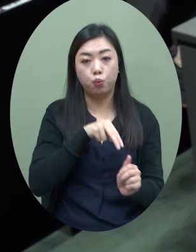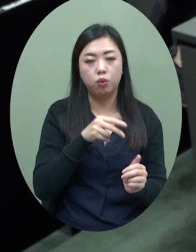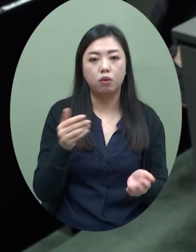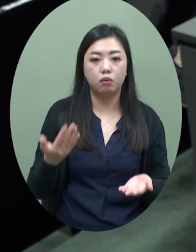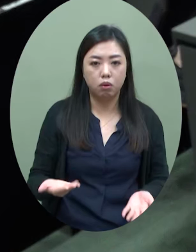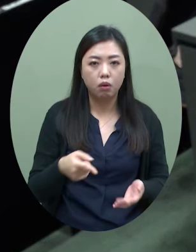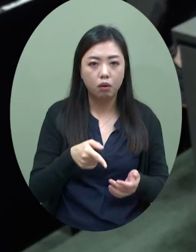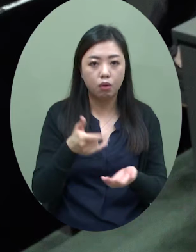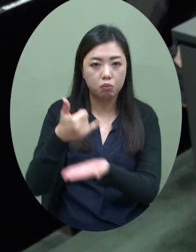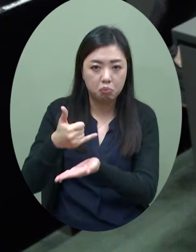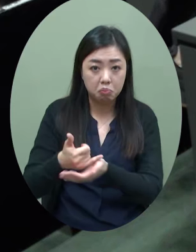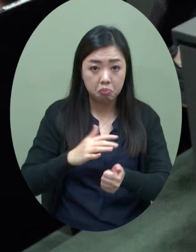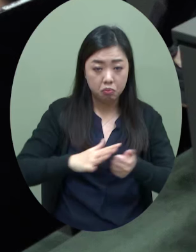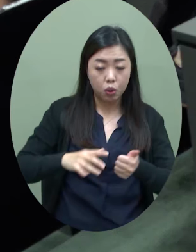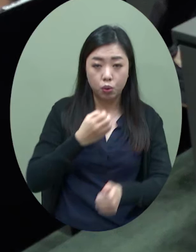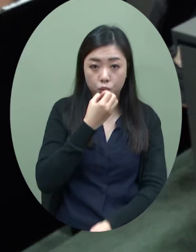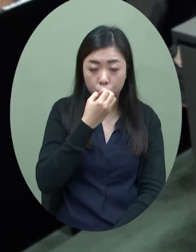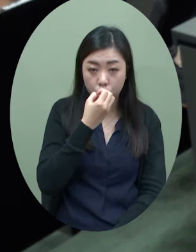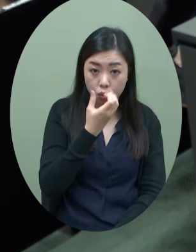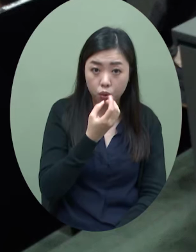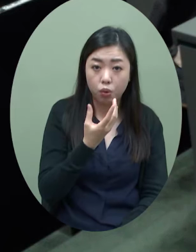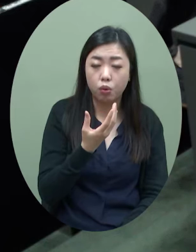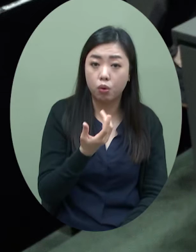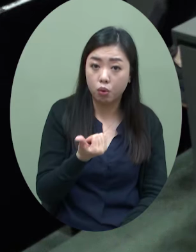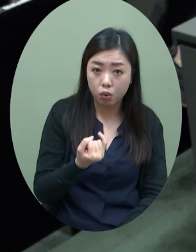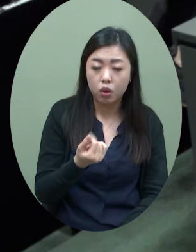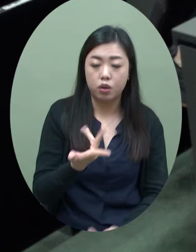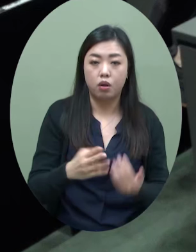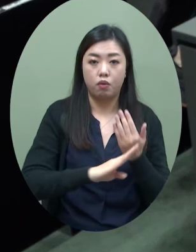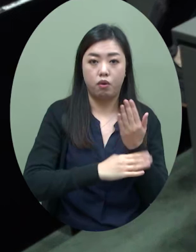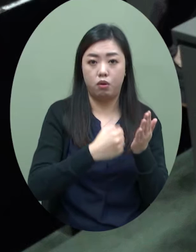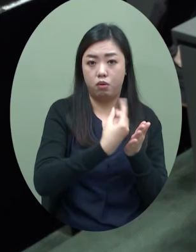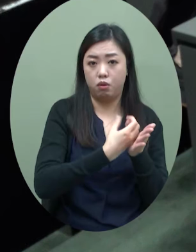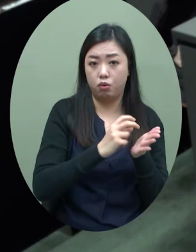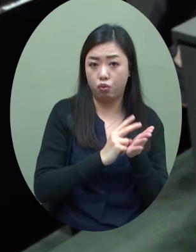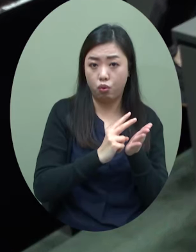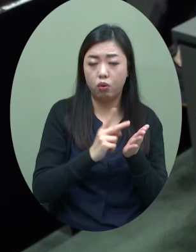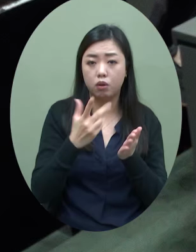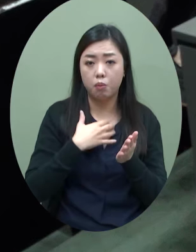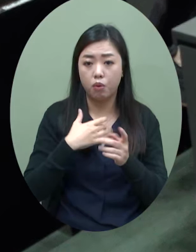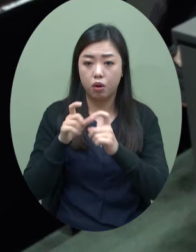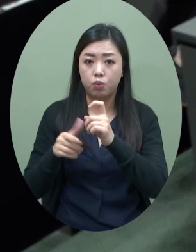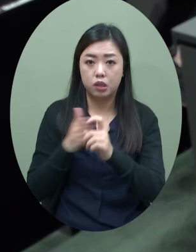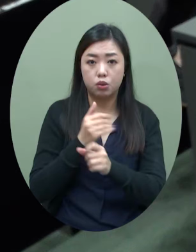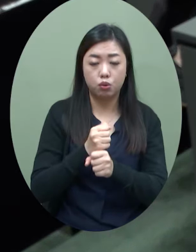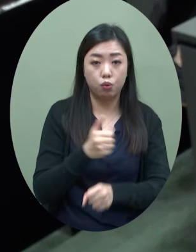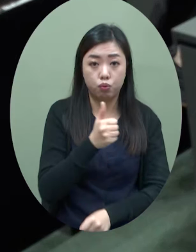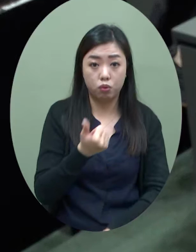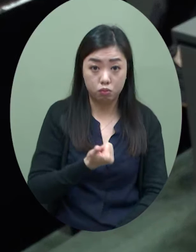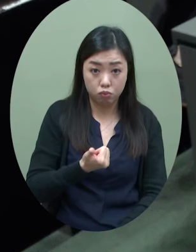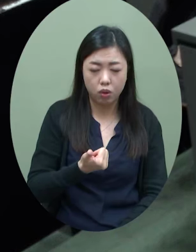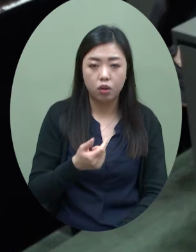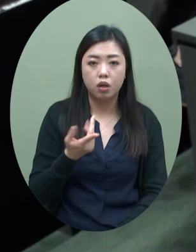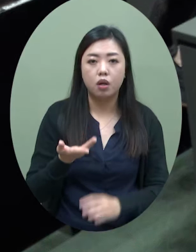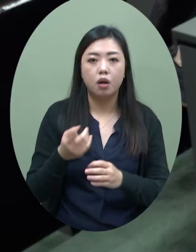legislation amendment could be done by May as suggested?Second, over the weekend, Mr. Tam Yu Chong has expressed his reservation